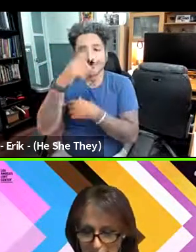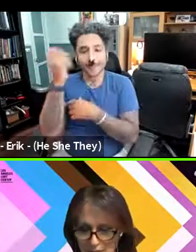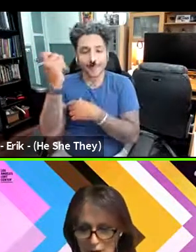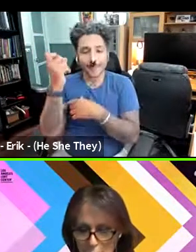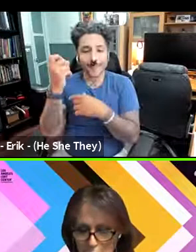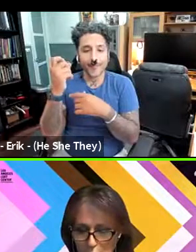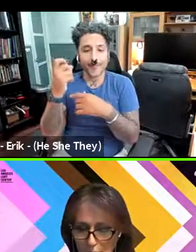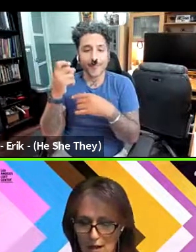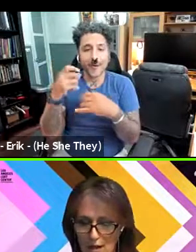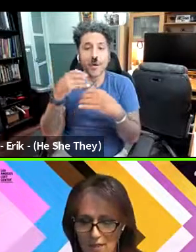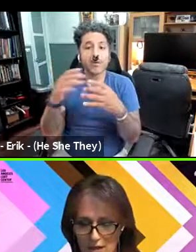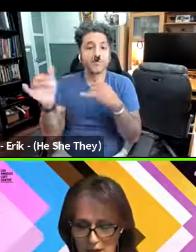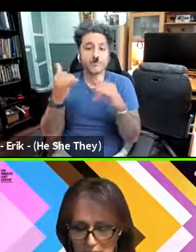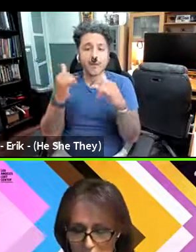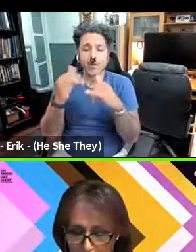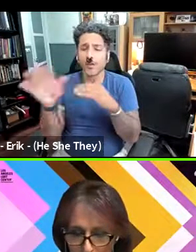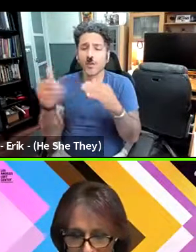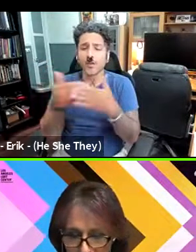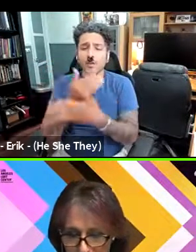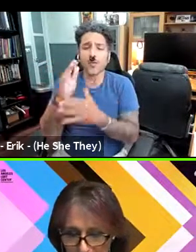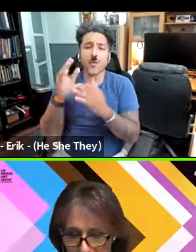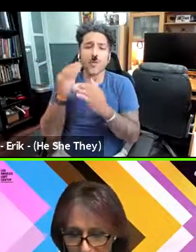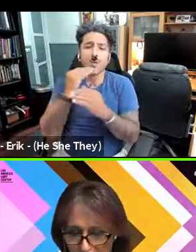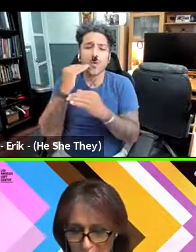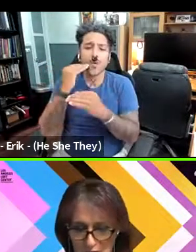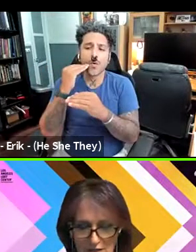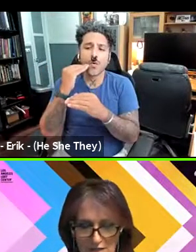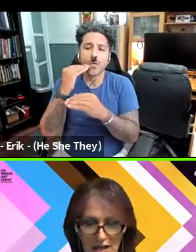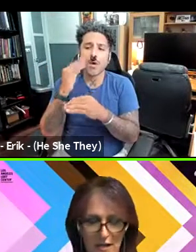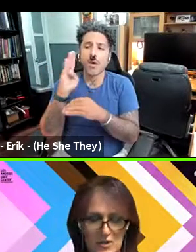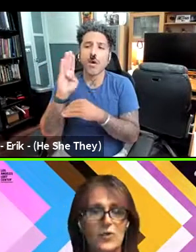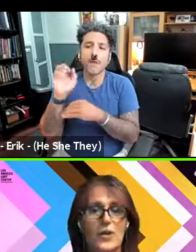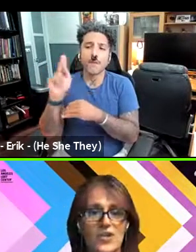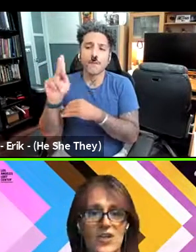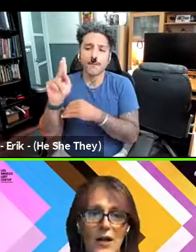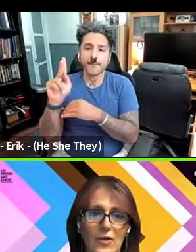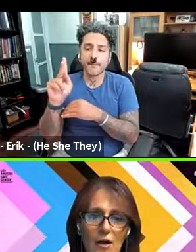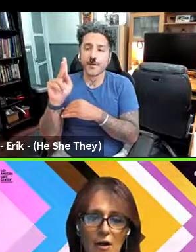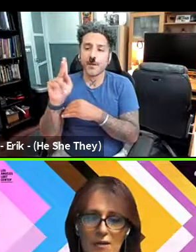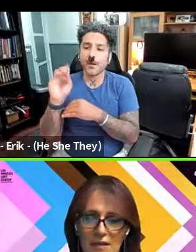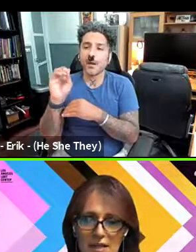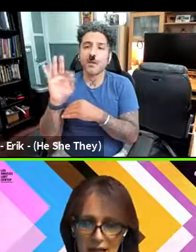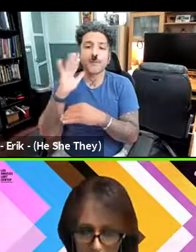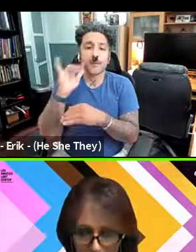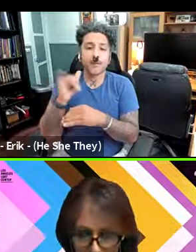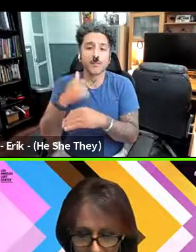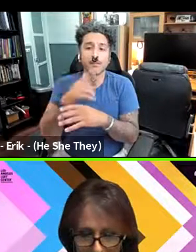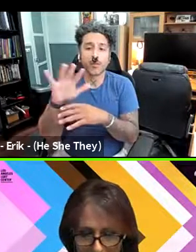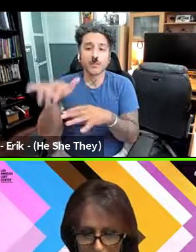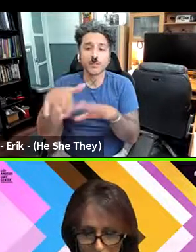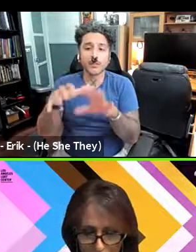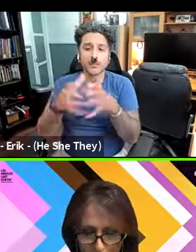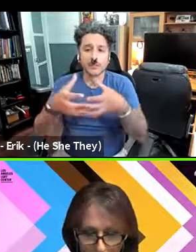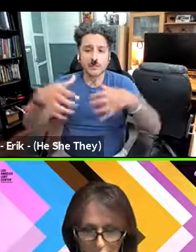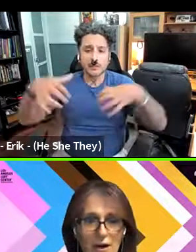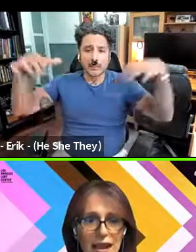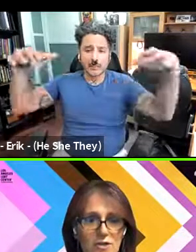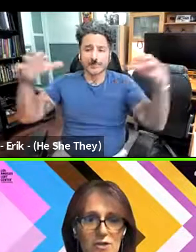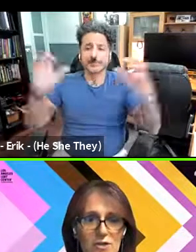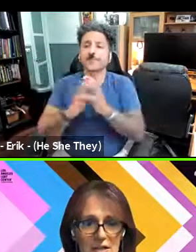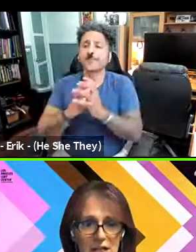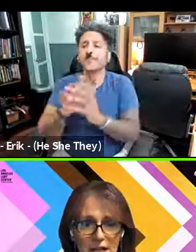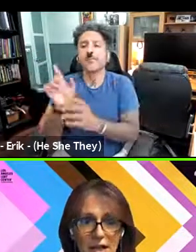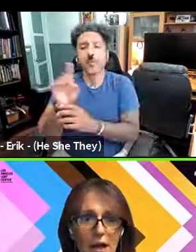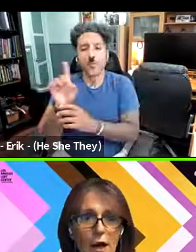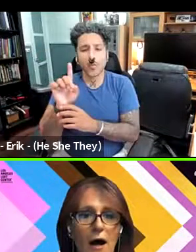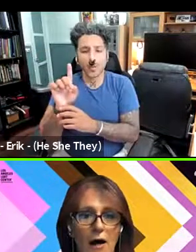1st at their new home field of Bank of California Stadium. So you can check out all the details at Wear